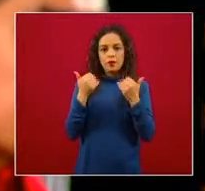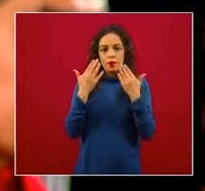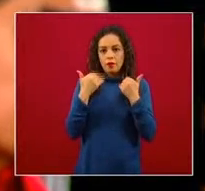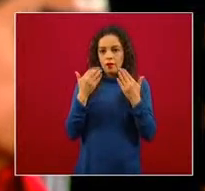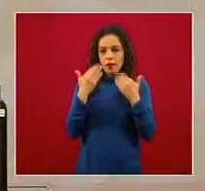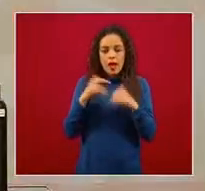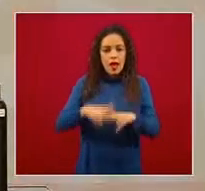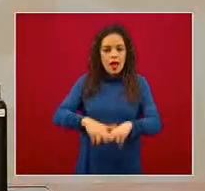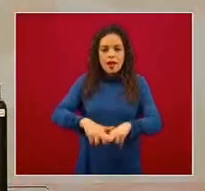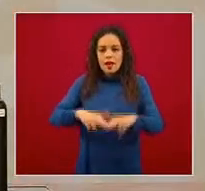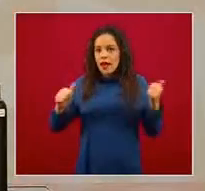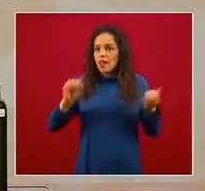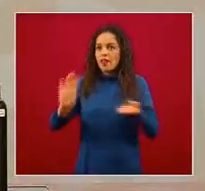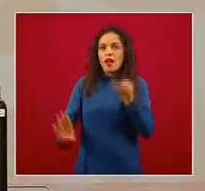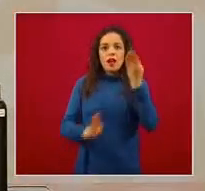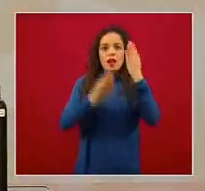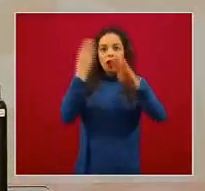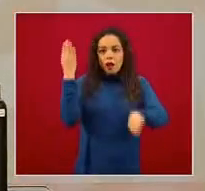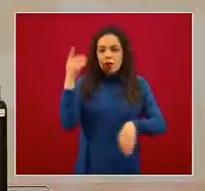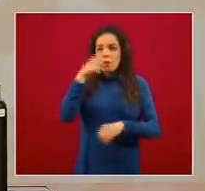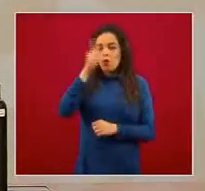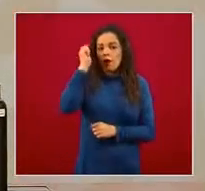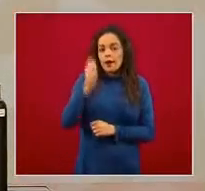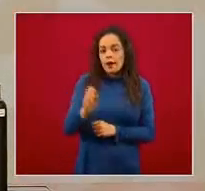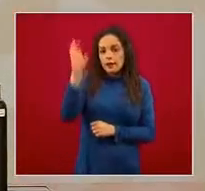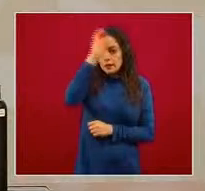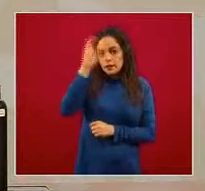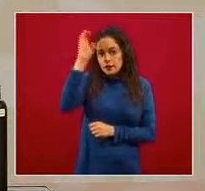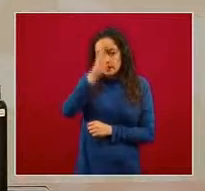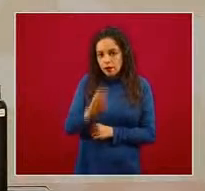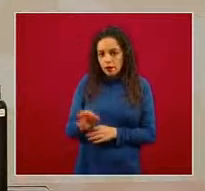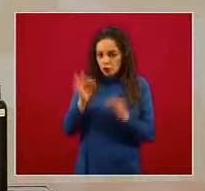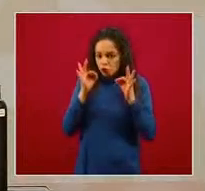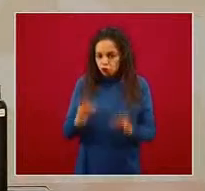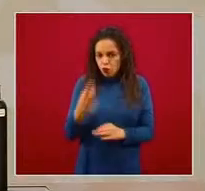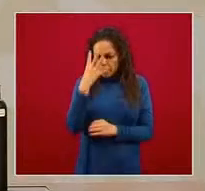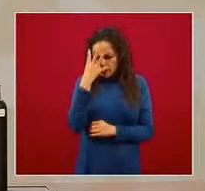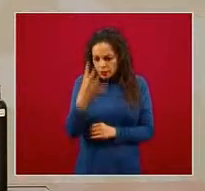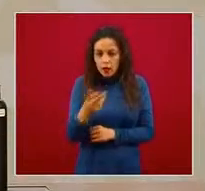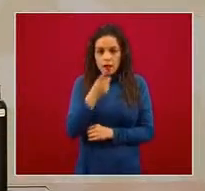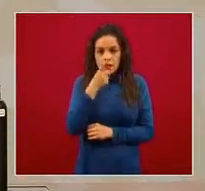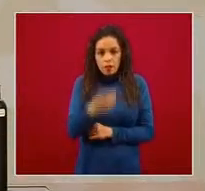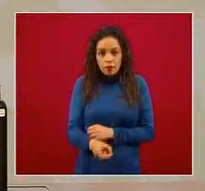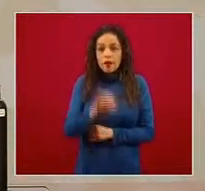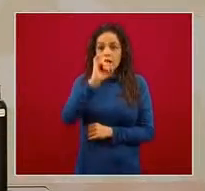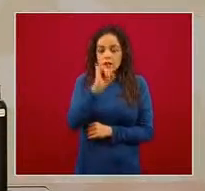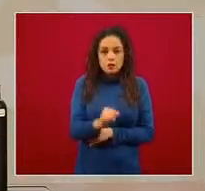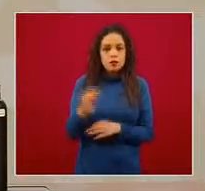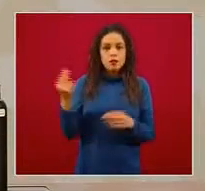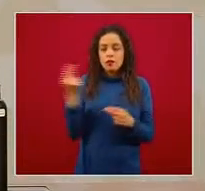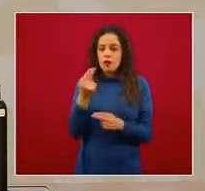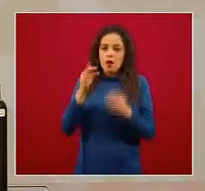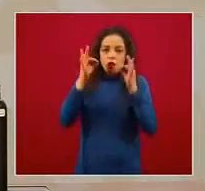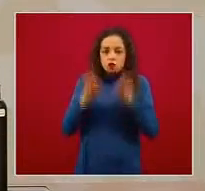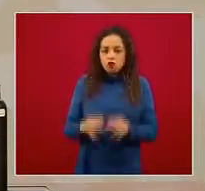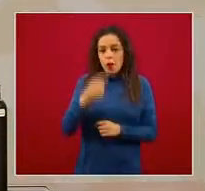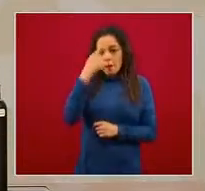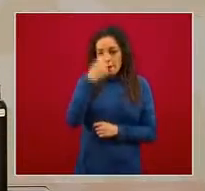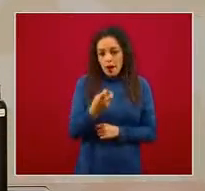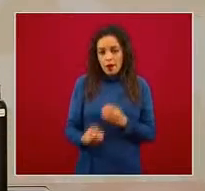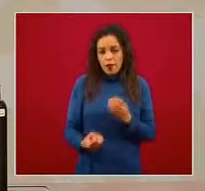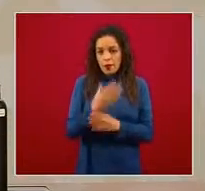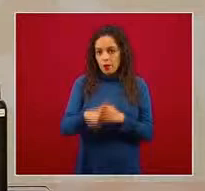No one in the world who has technical and scientific knowledge has said that these are essential for the new